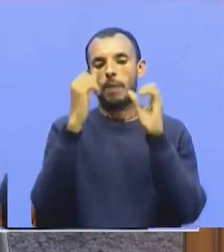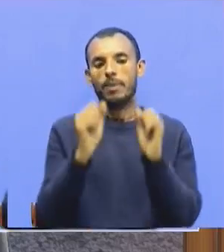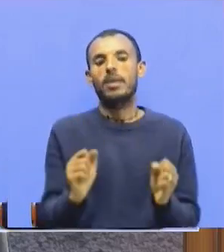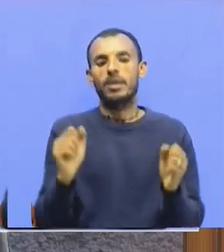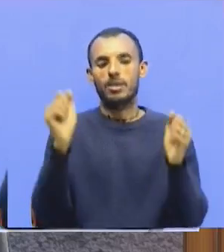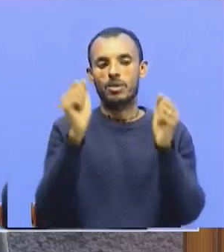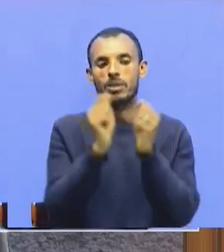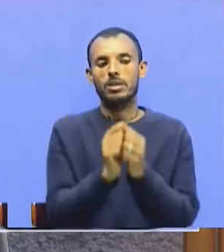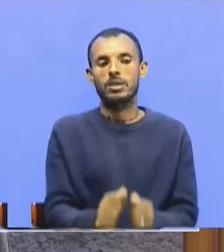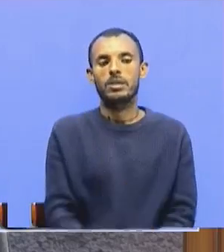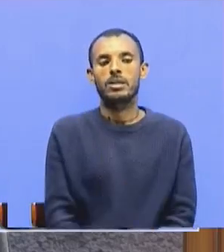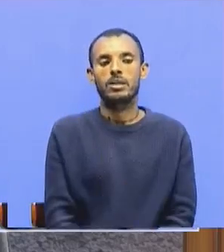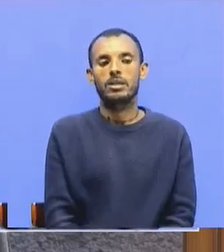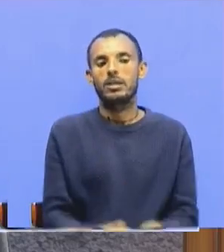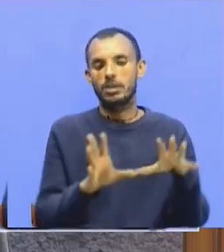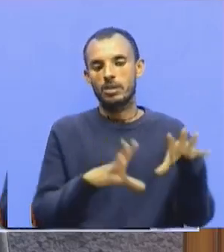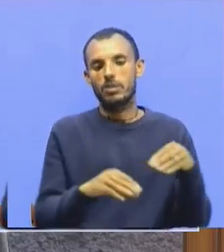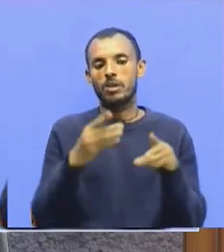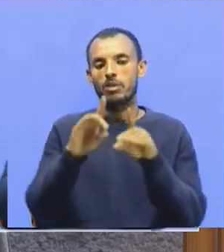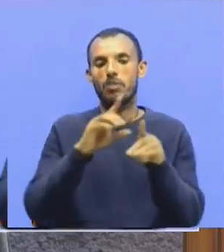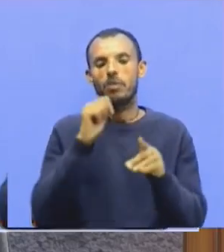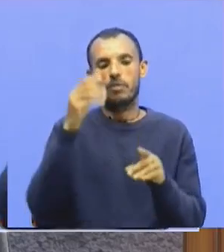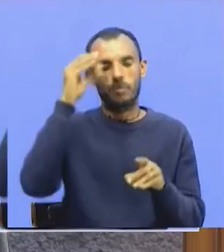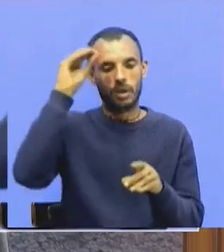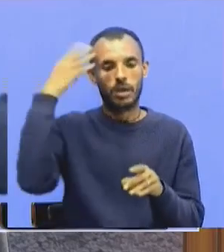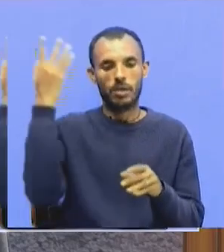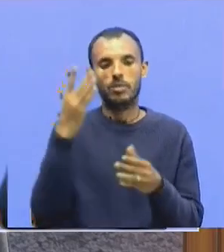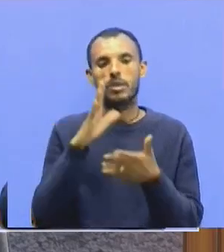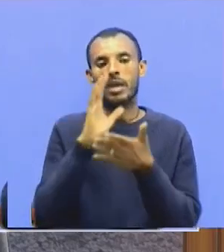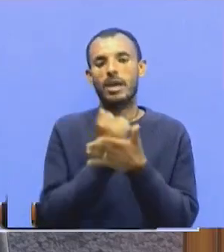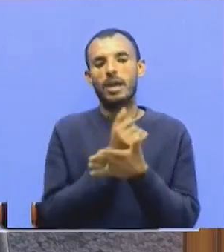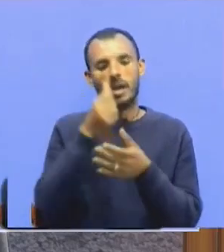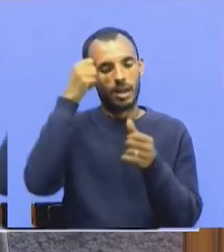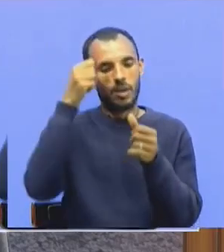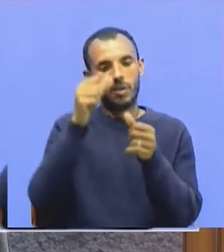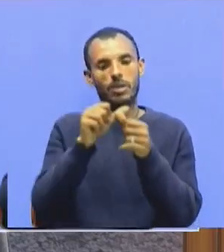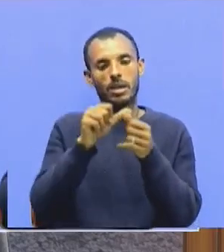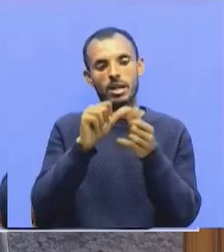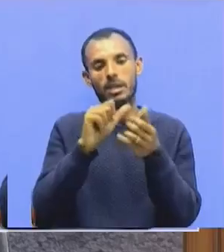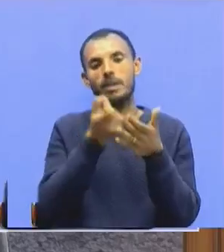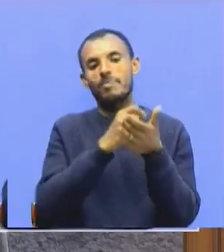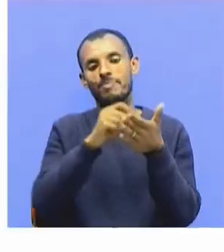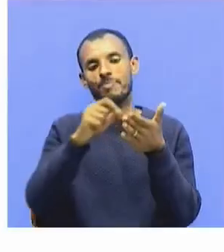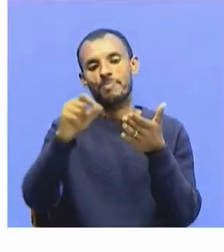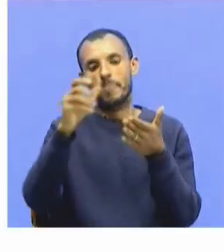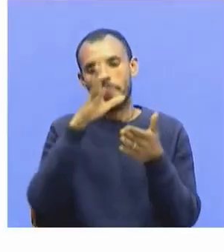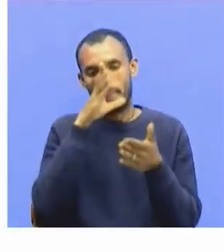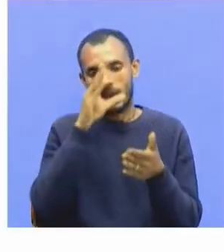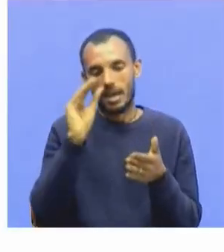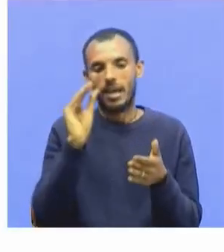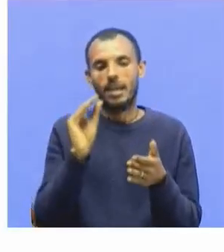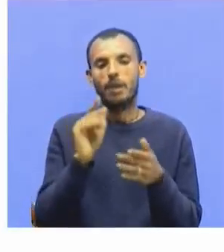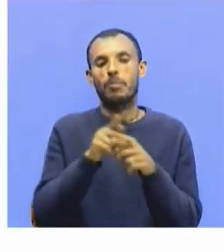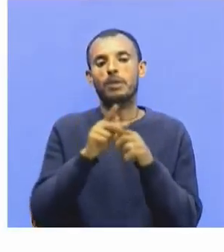So, students, don't forget to take notes and practice with me. Activity